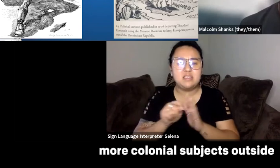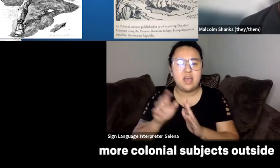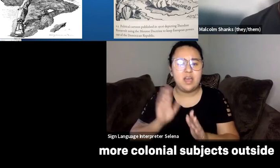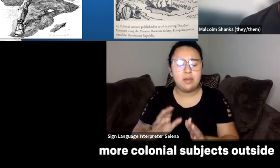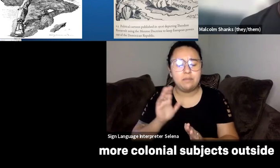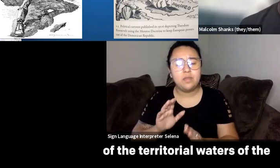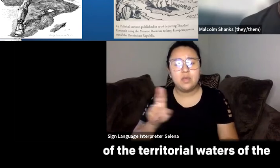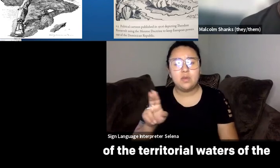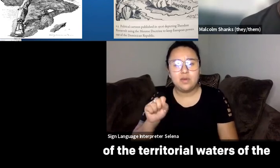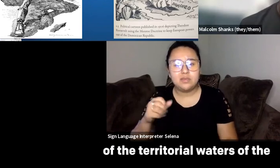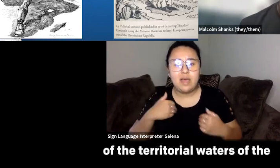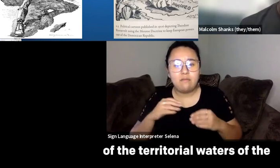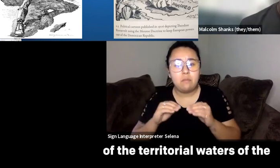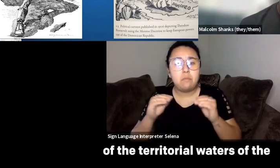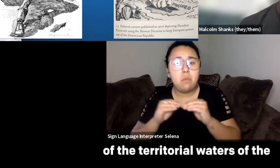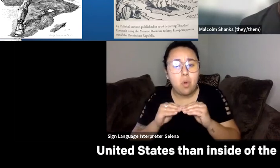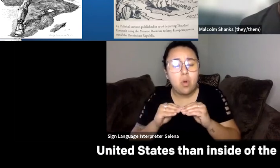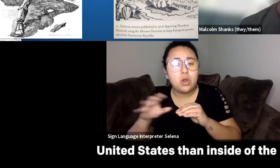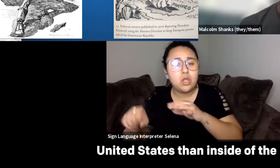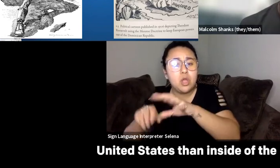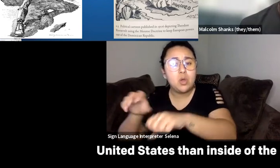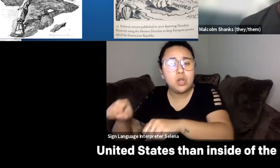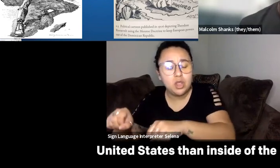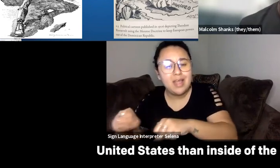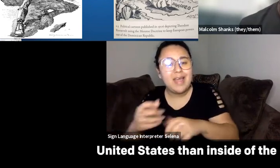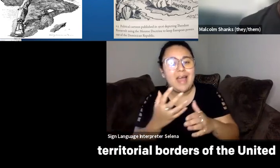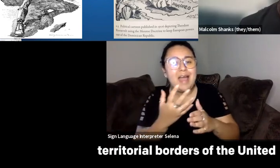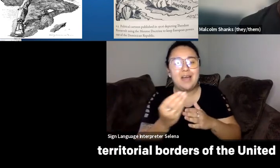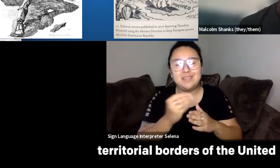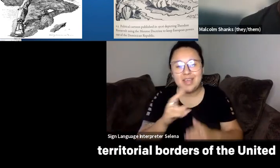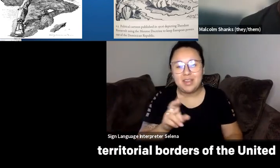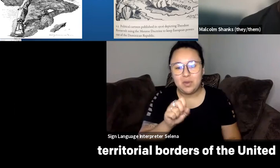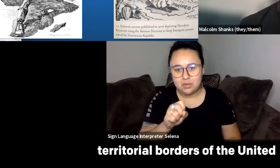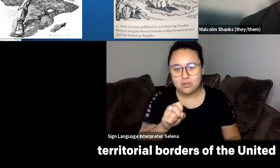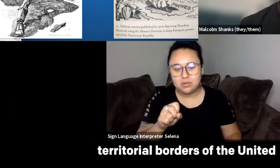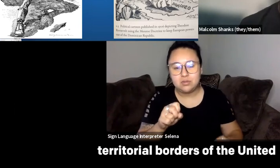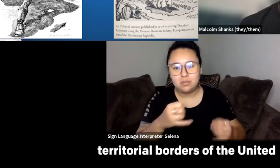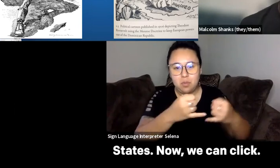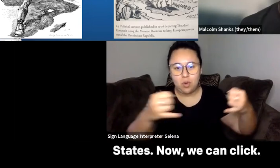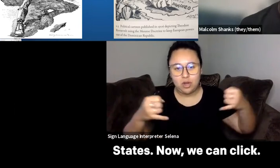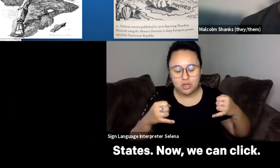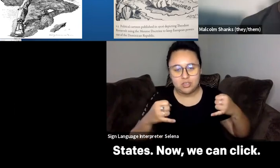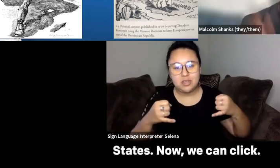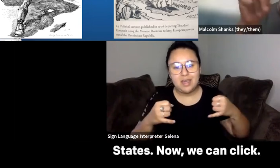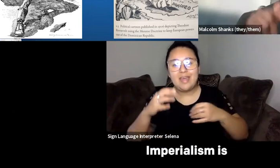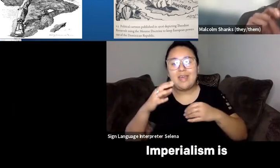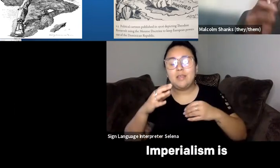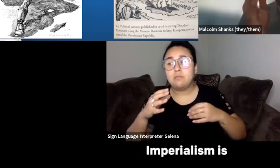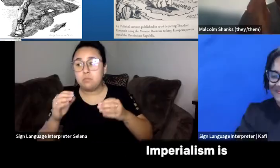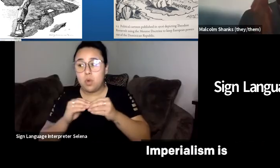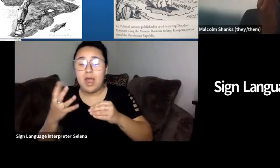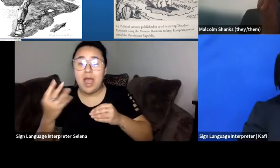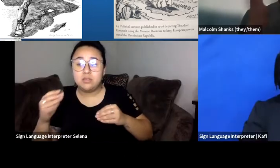subjects outside of the territorial borders of the United States than inside of the territorial borders of the United States. Now we can click.